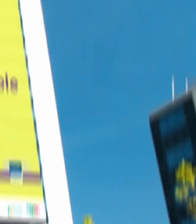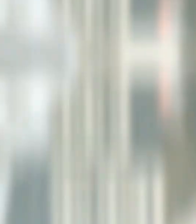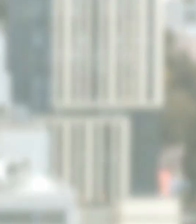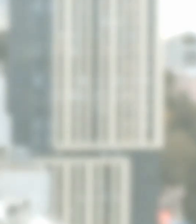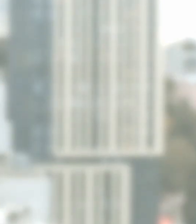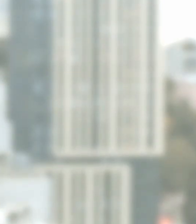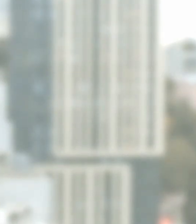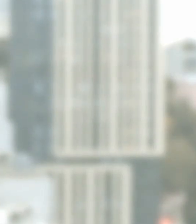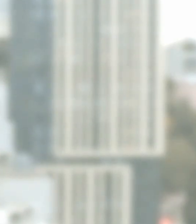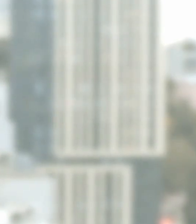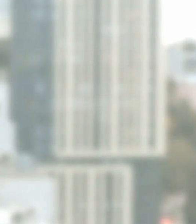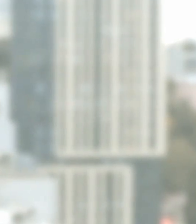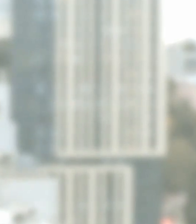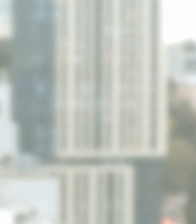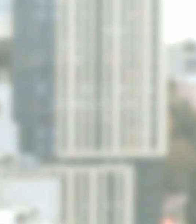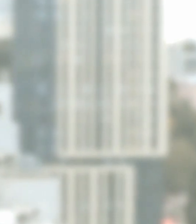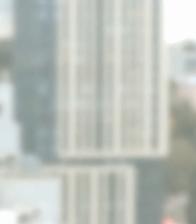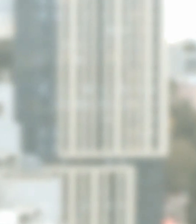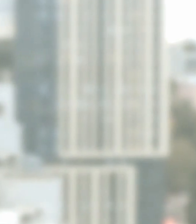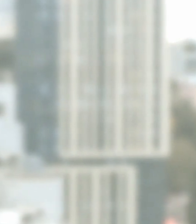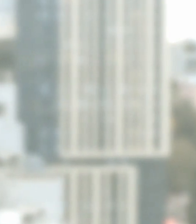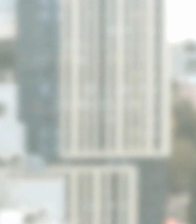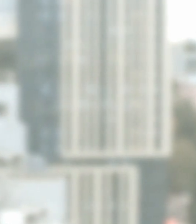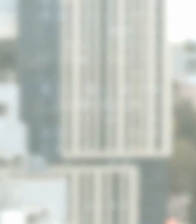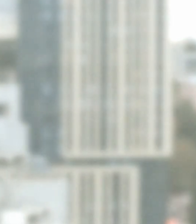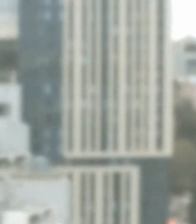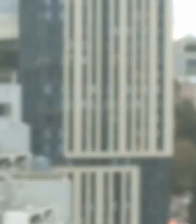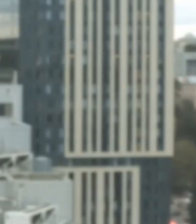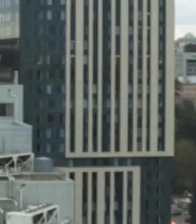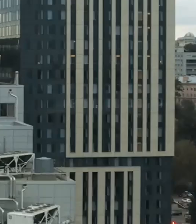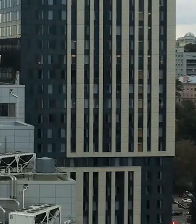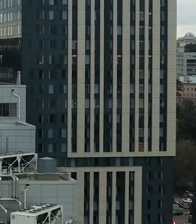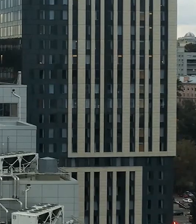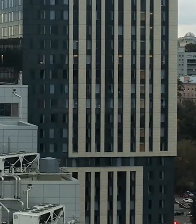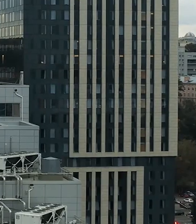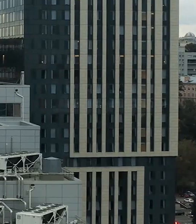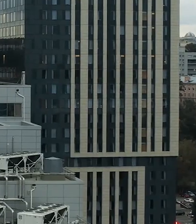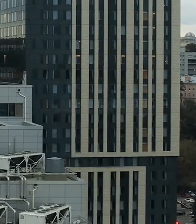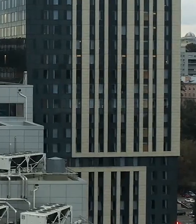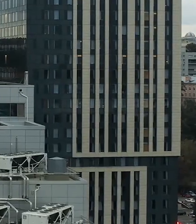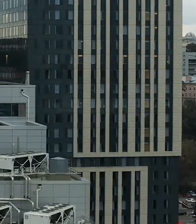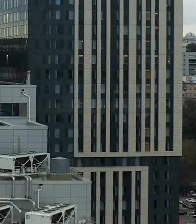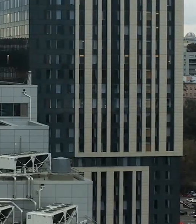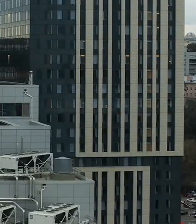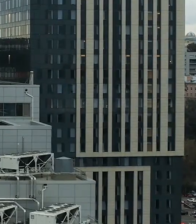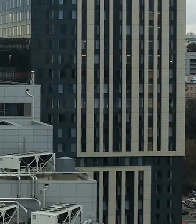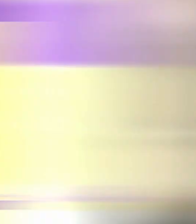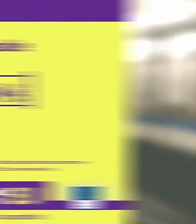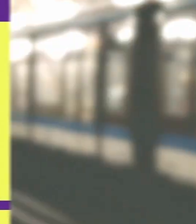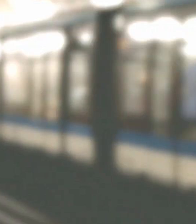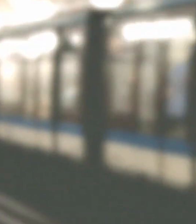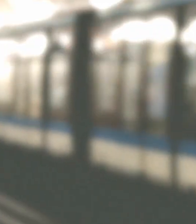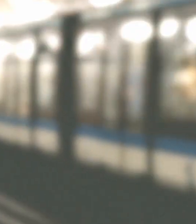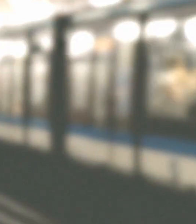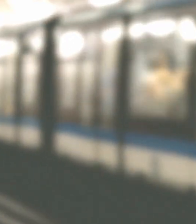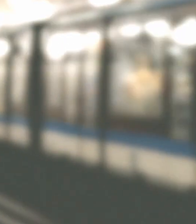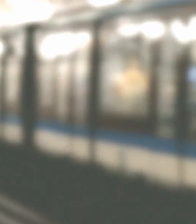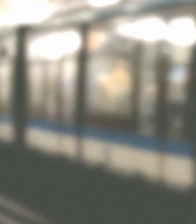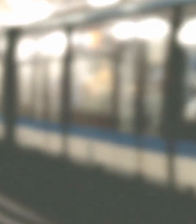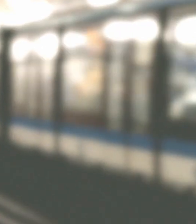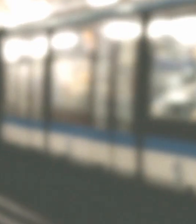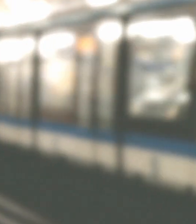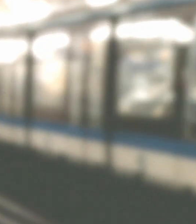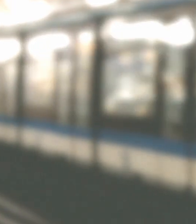clear. Each is split in 2, contrasting inaccessible elements with their accessible versions. One shows stairs with the word